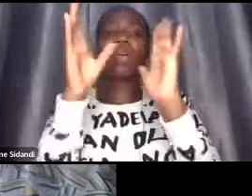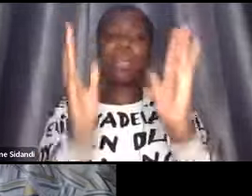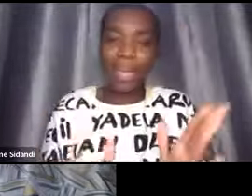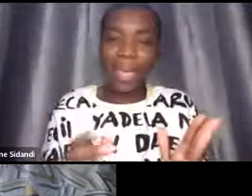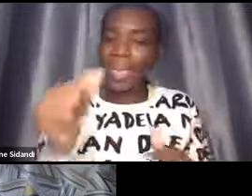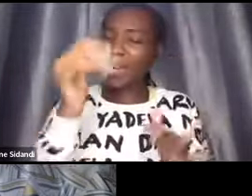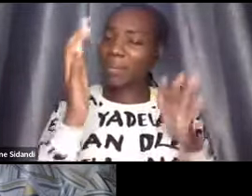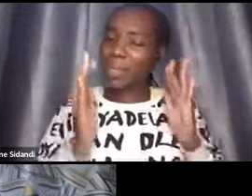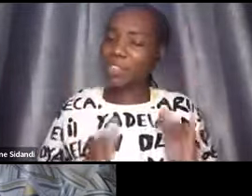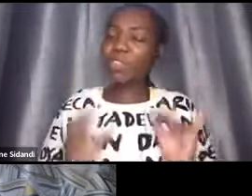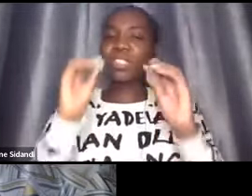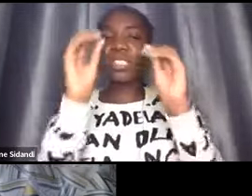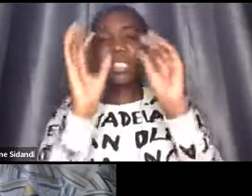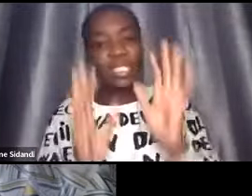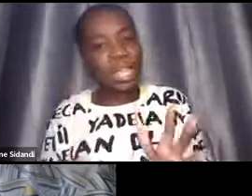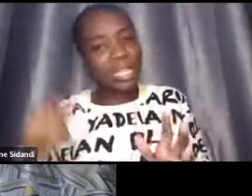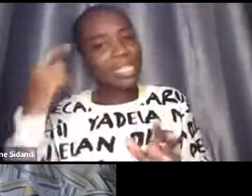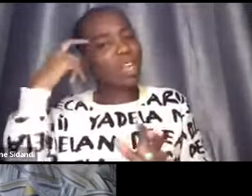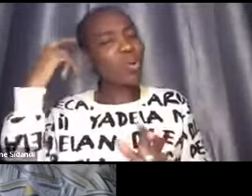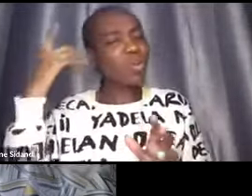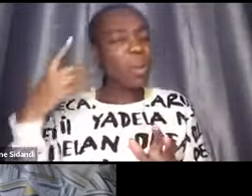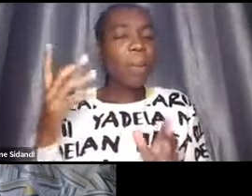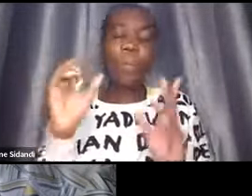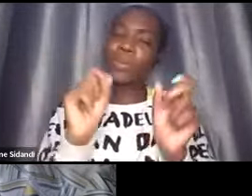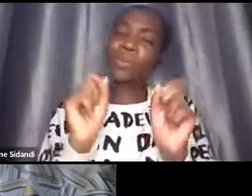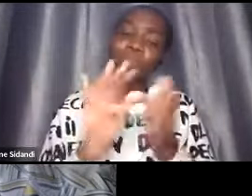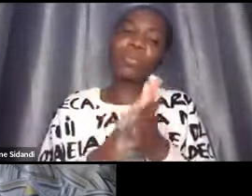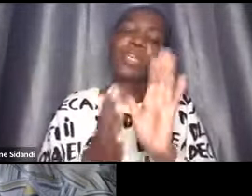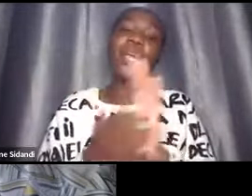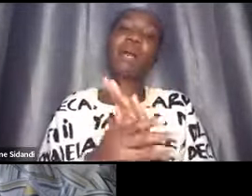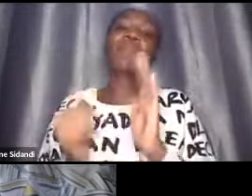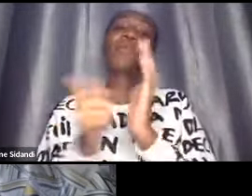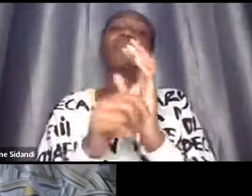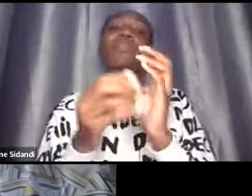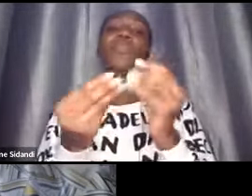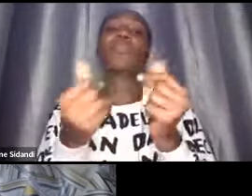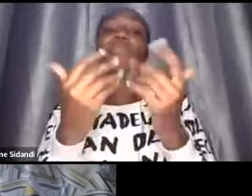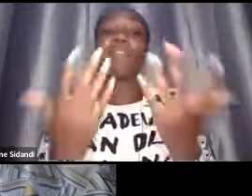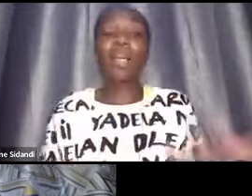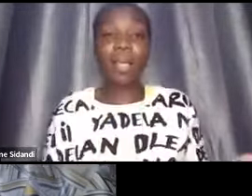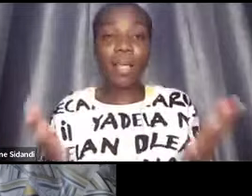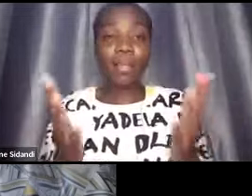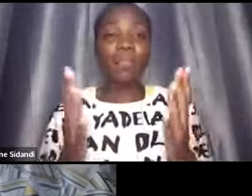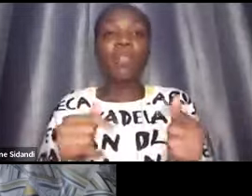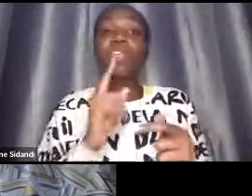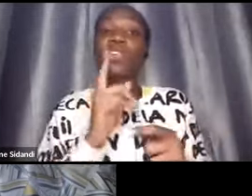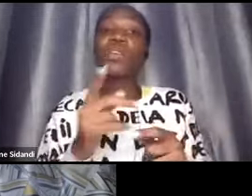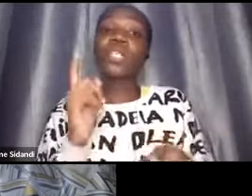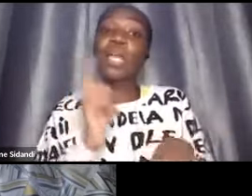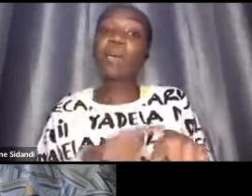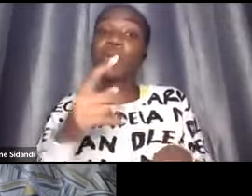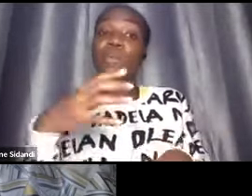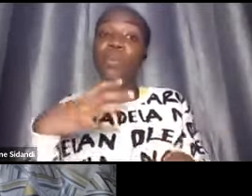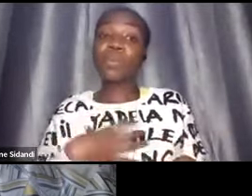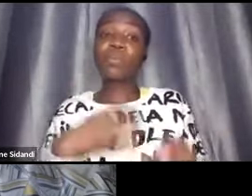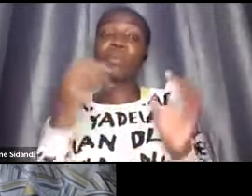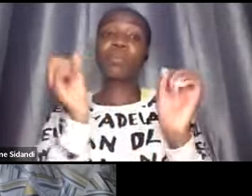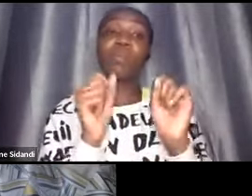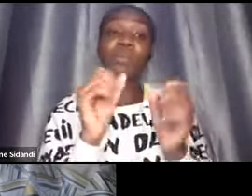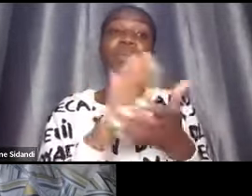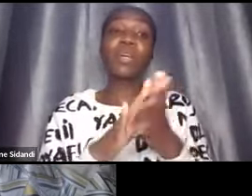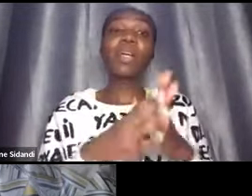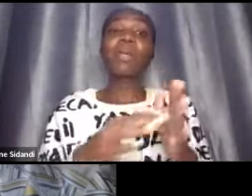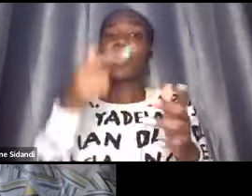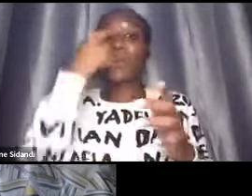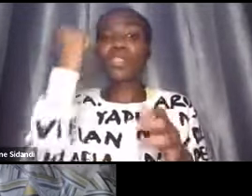teacher, psychologist, anybody can be a mediator. In fact, upon your retirement, you can go into mediation. Why? Because there's no retirement age in